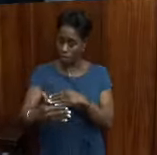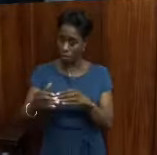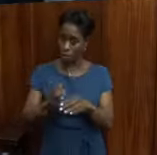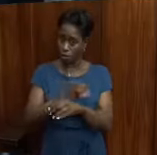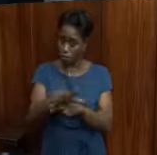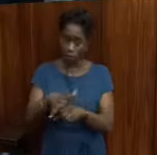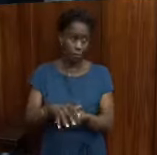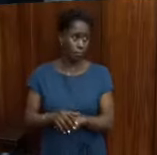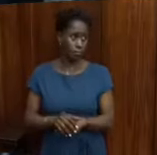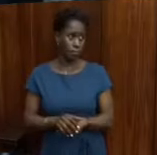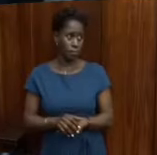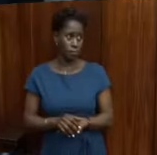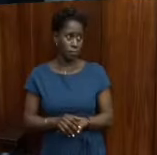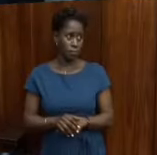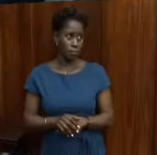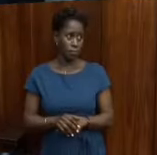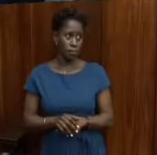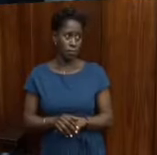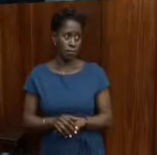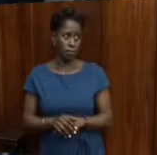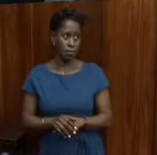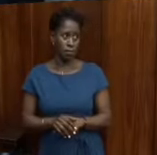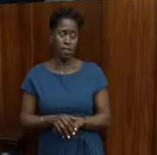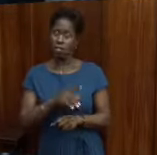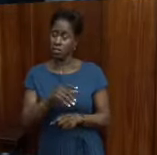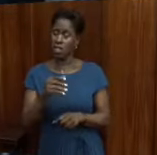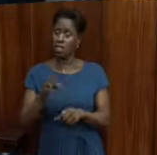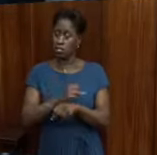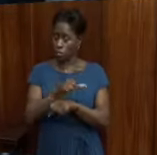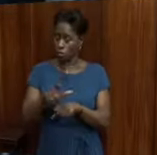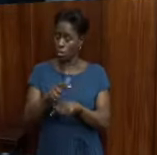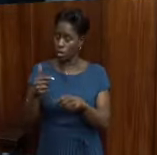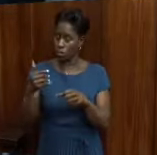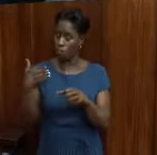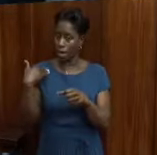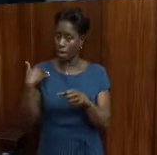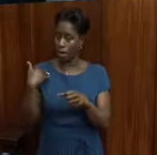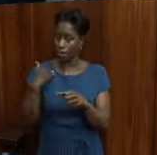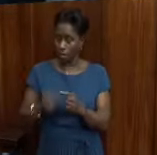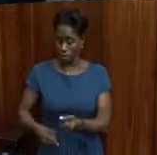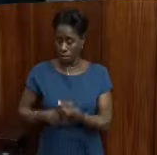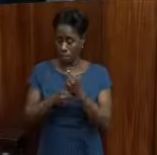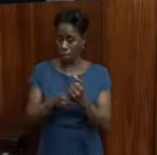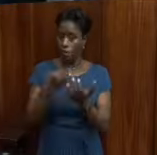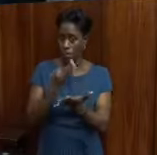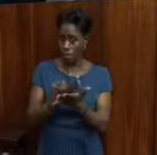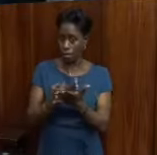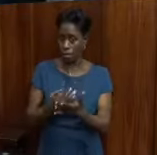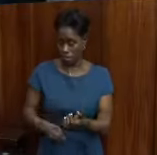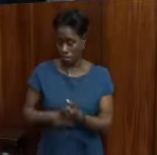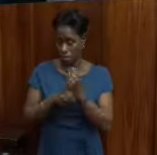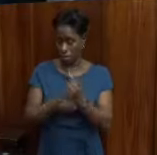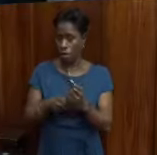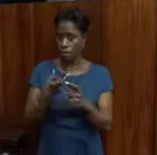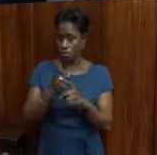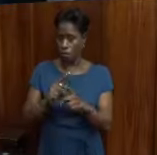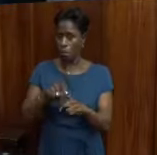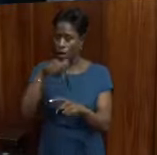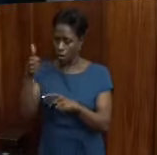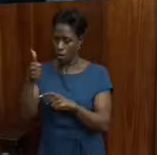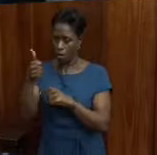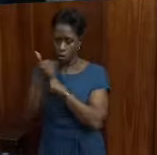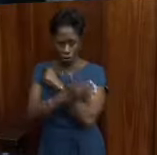St. Lucia can look forward to increased funding support from the Global Environmental Facility, GEF, under its eighth replenishment cycle, made